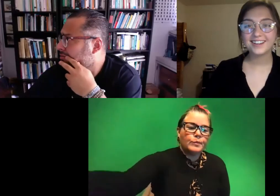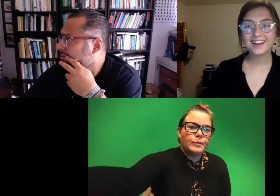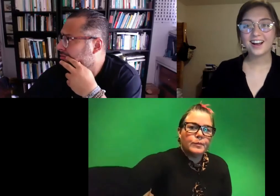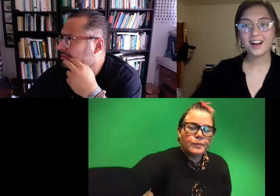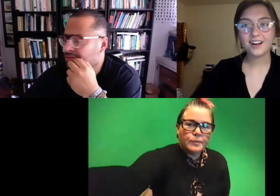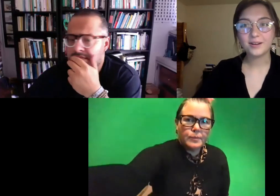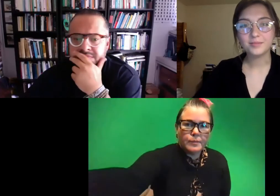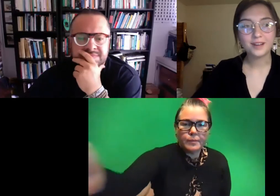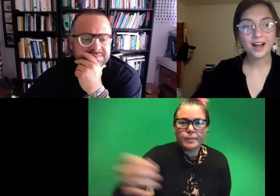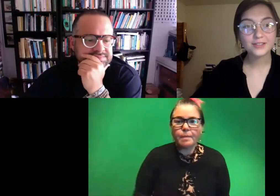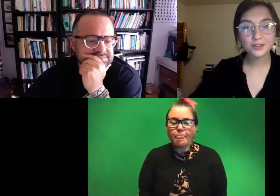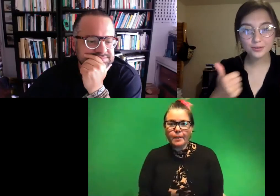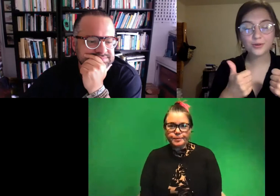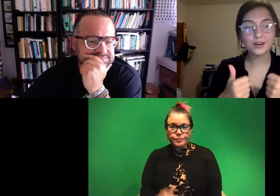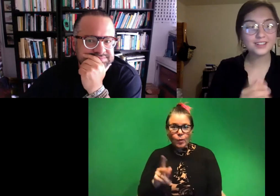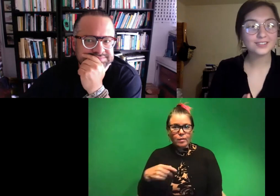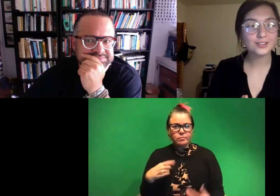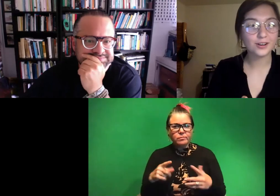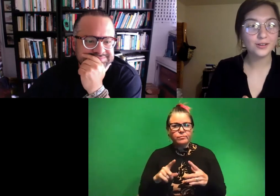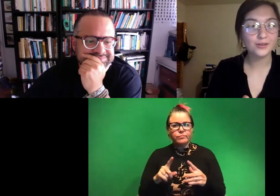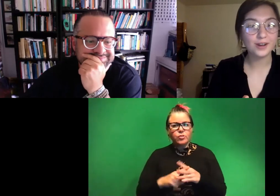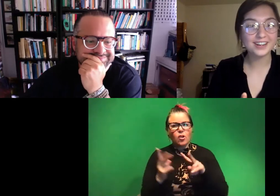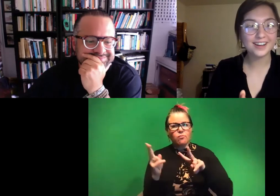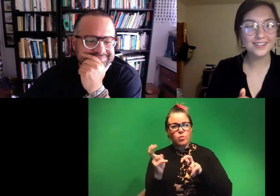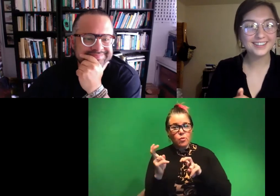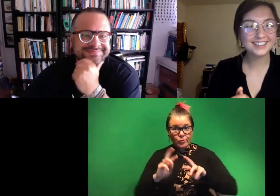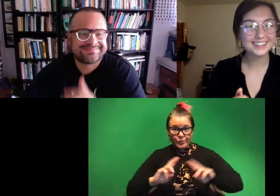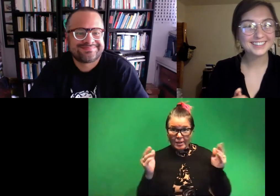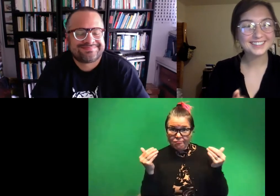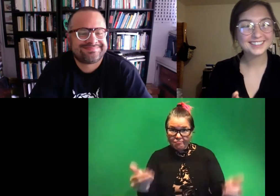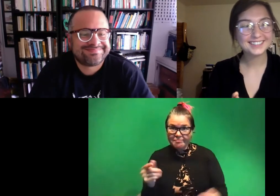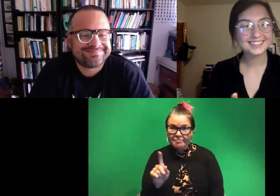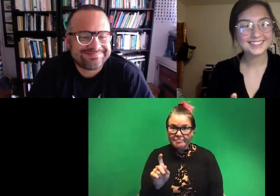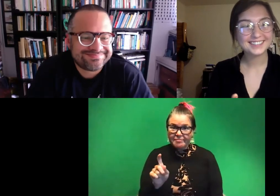Okay. I've started the recording. Are you ready to go?